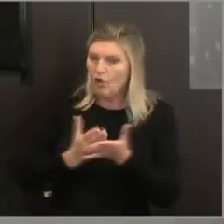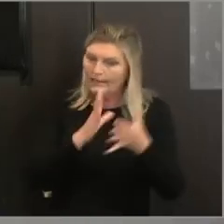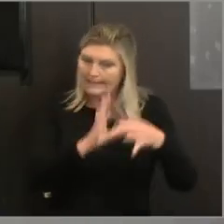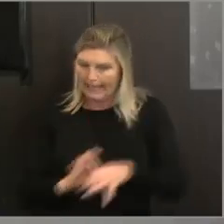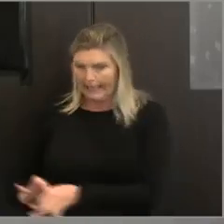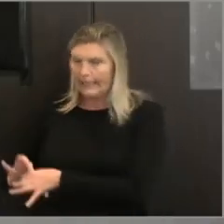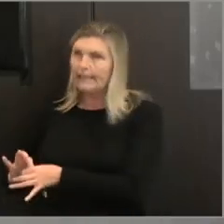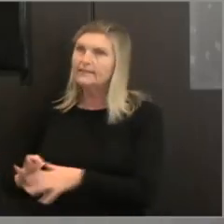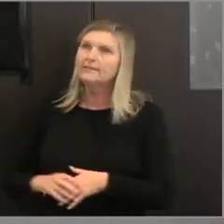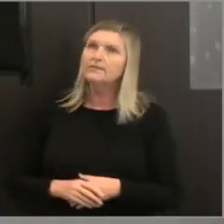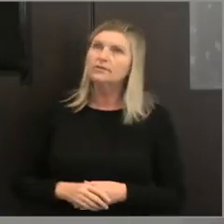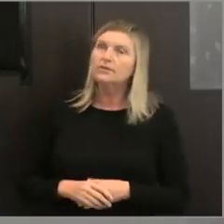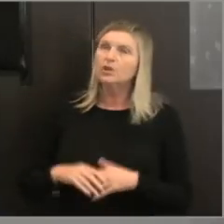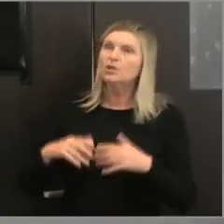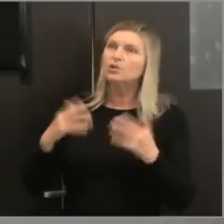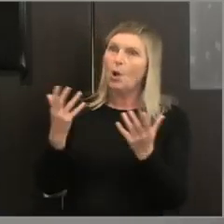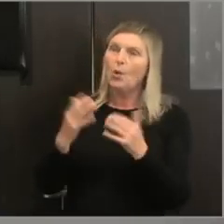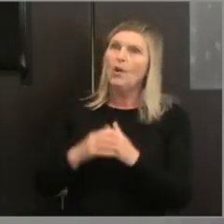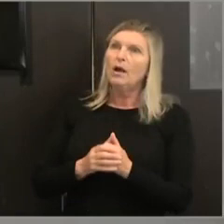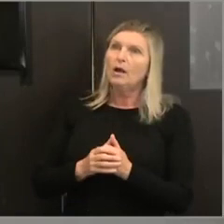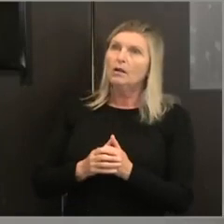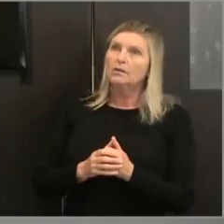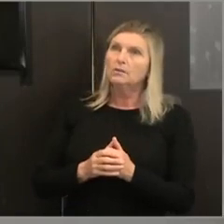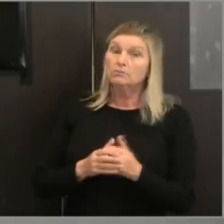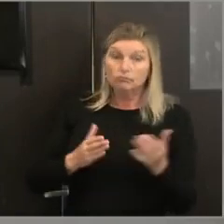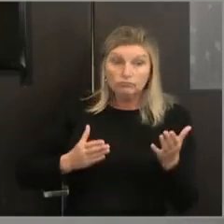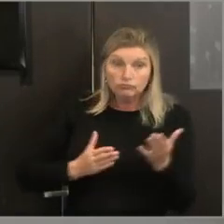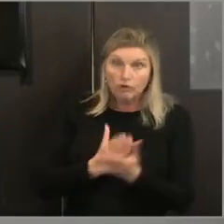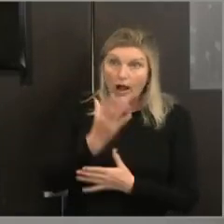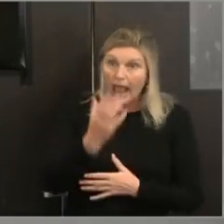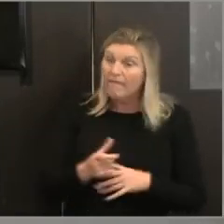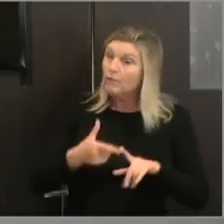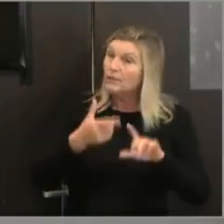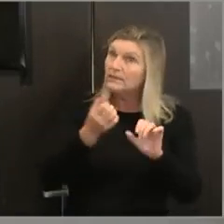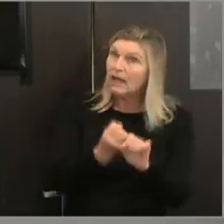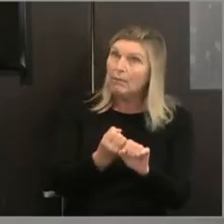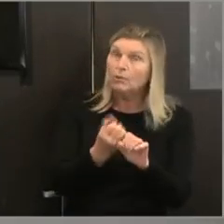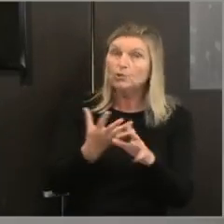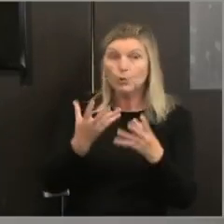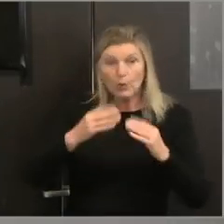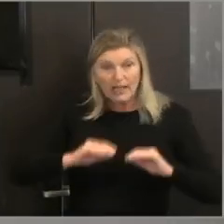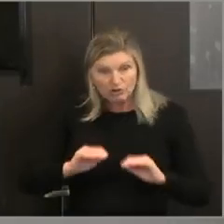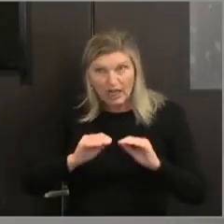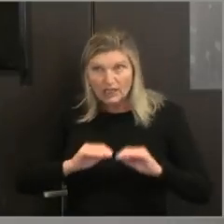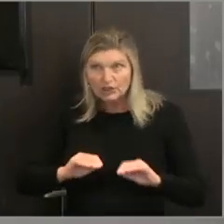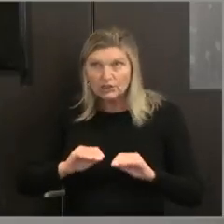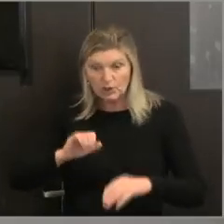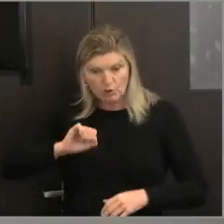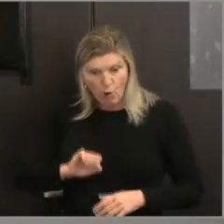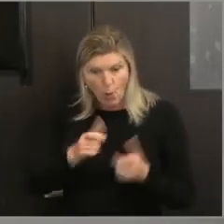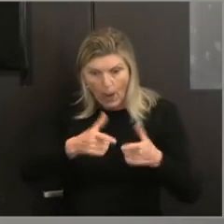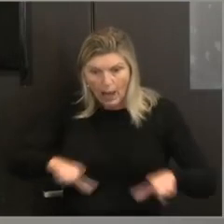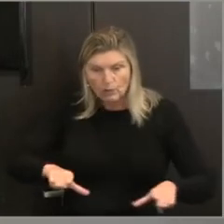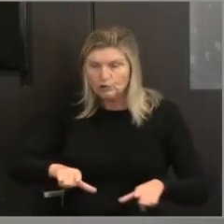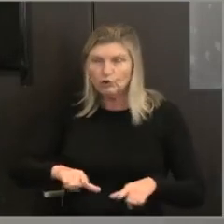flow. So you can't have a right, for example, to education in your own